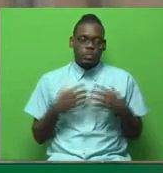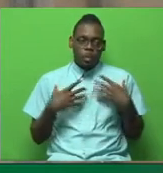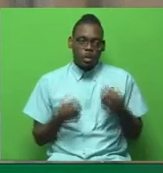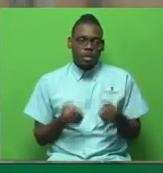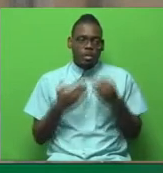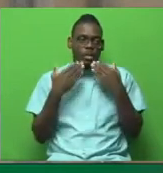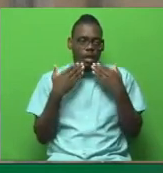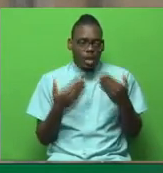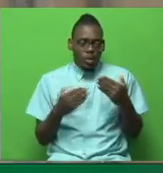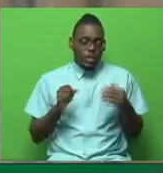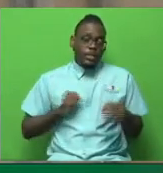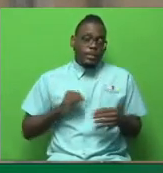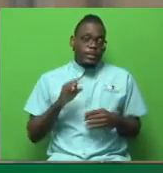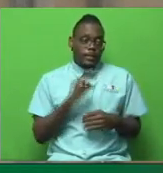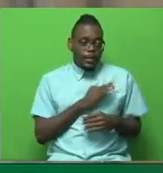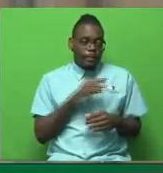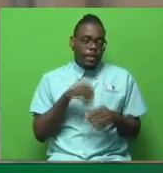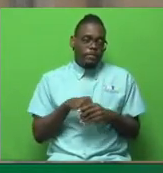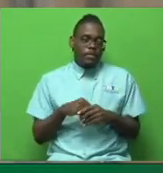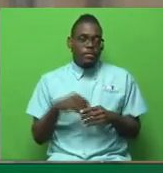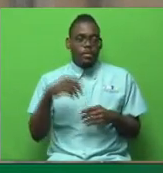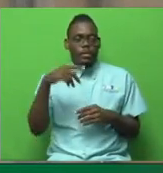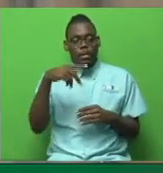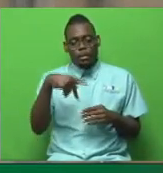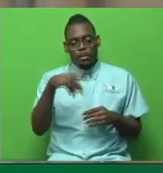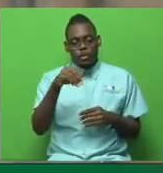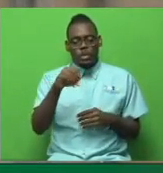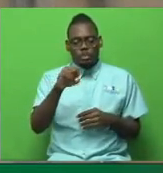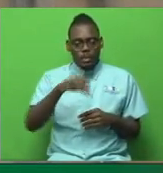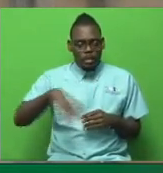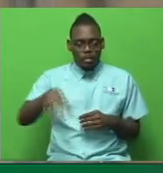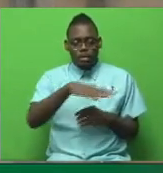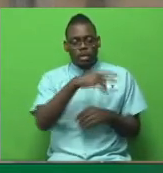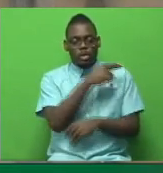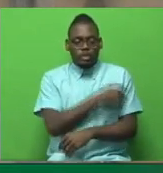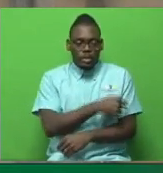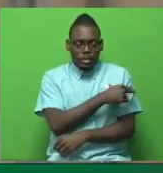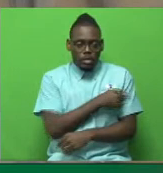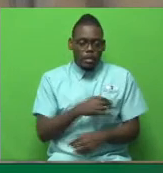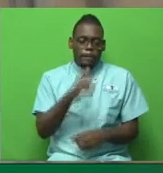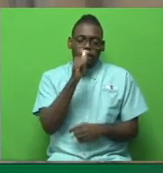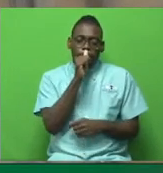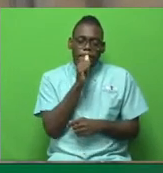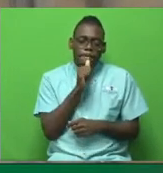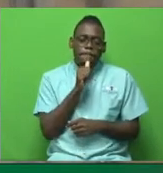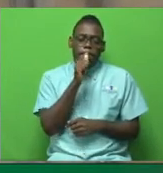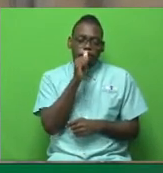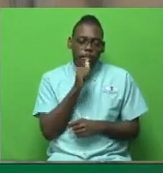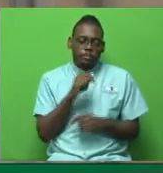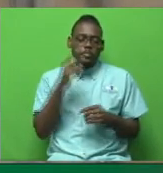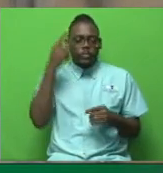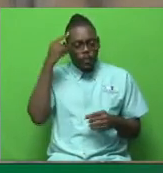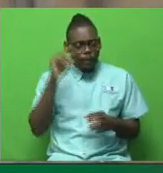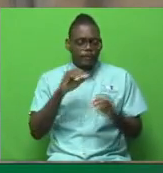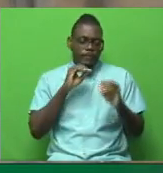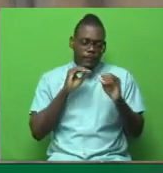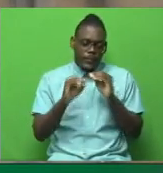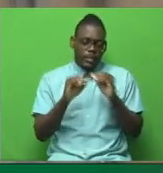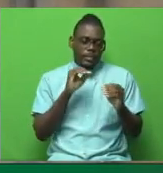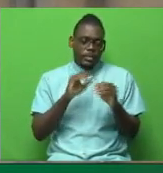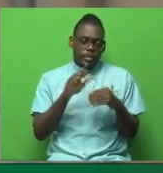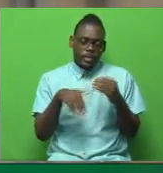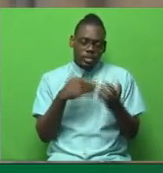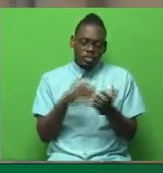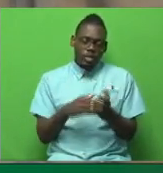Forestville hospital for the understanding they are operating under some trying circumstances and by 2024